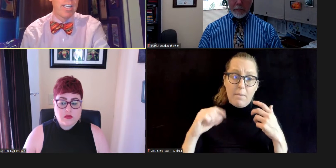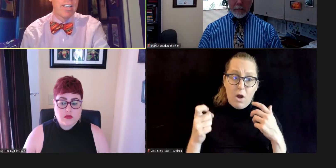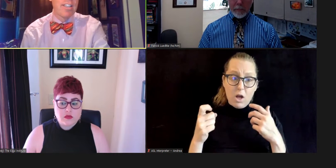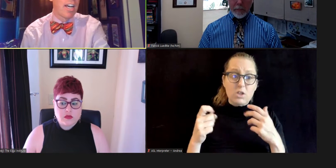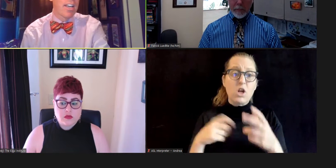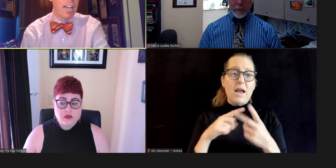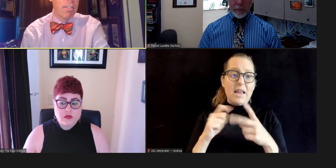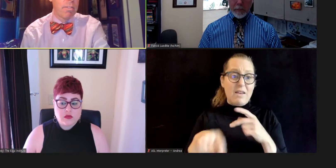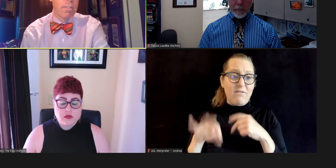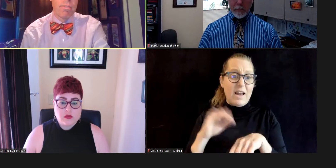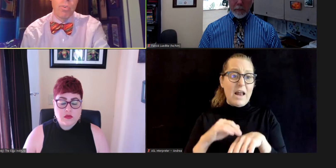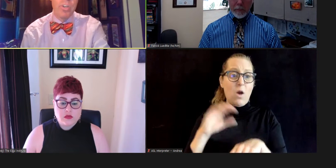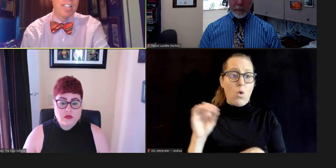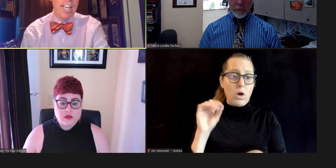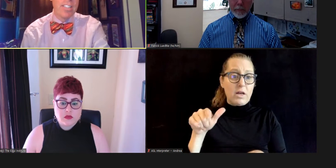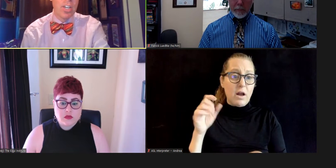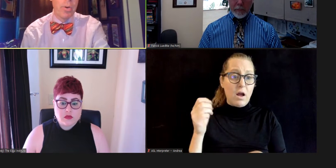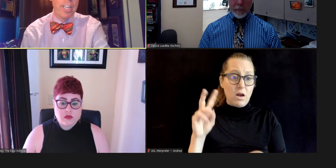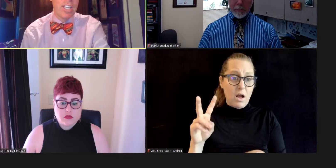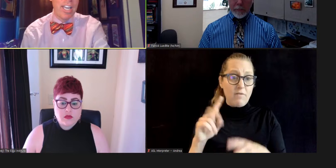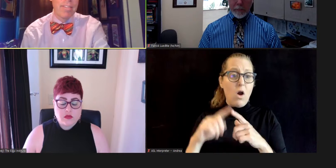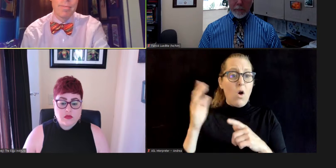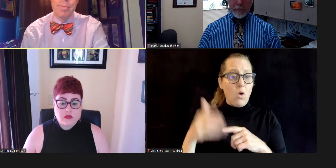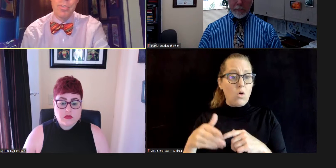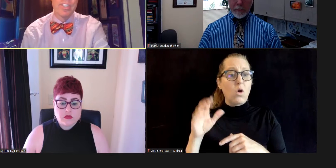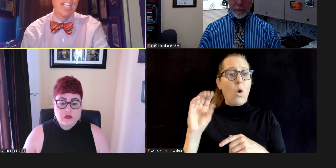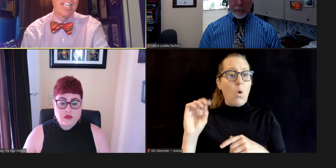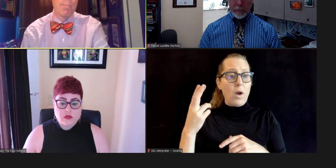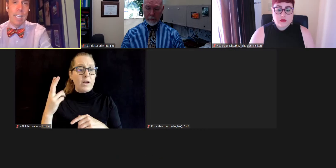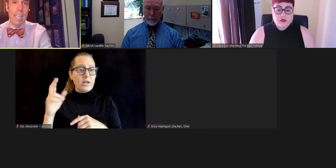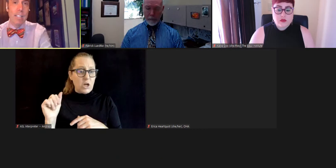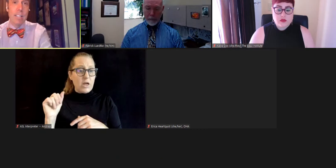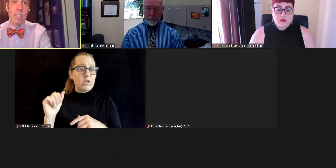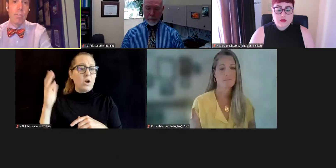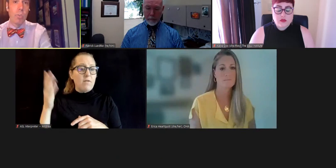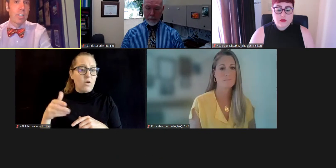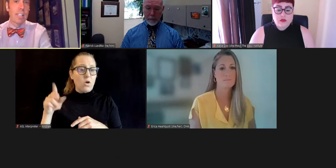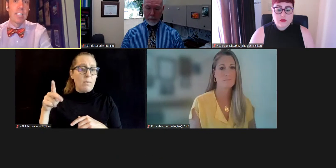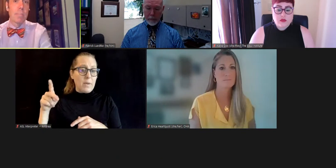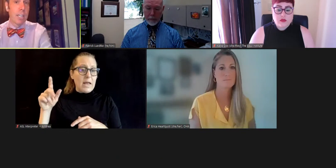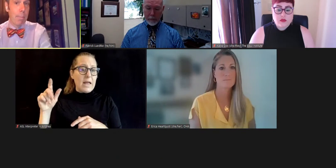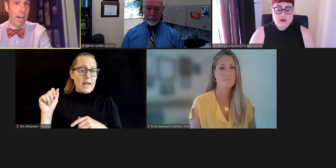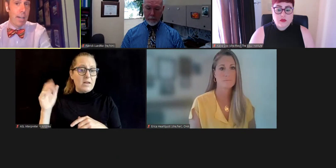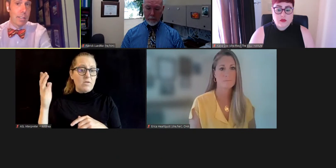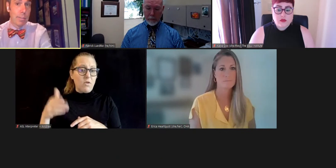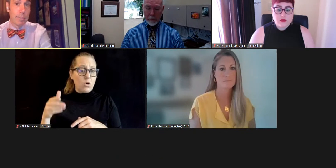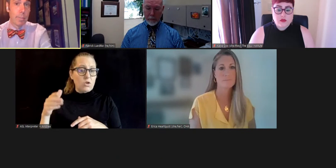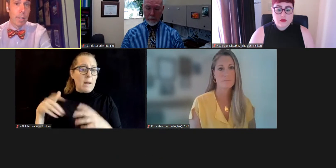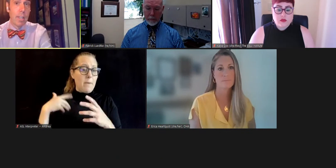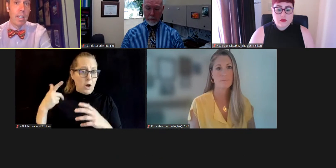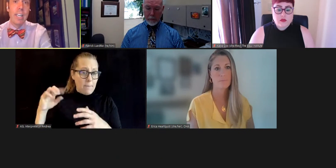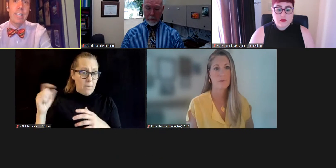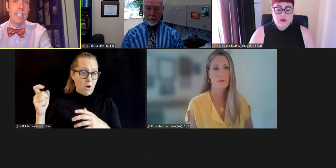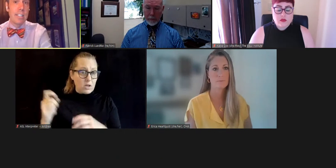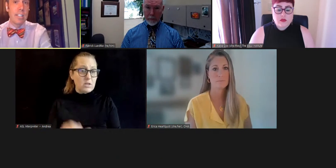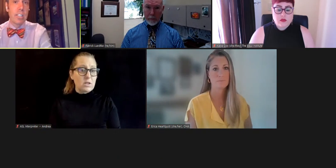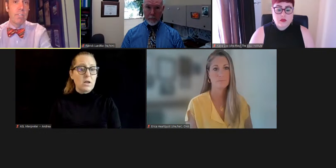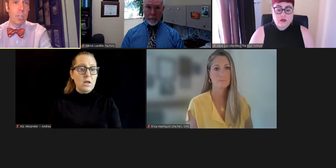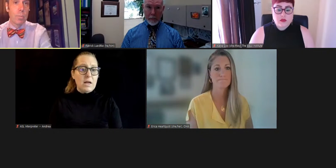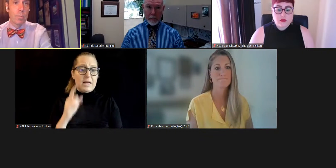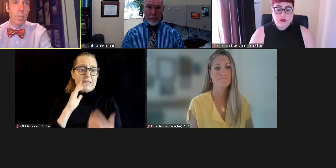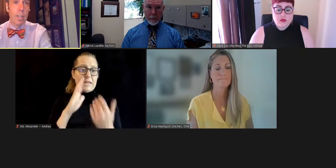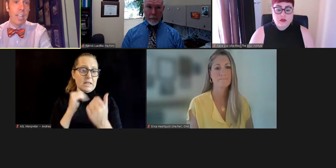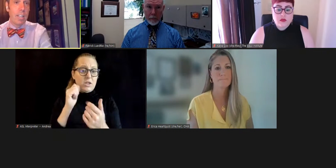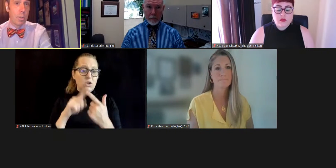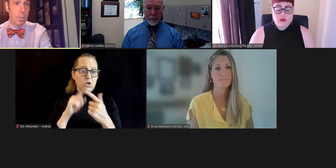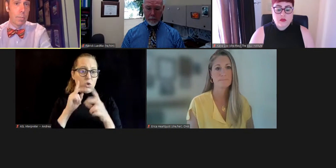at oregon.gov/OHA/P8 www.epidemiologist.org/monkeypox. It's easier to